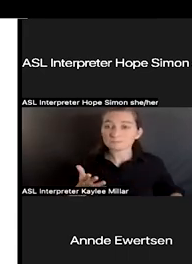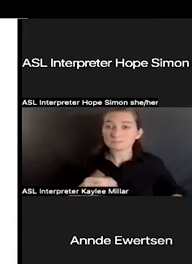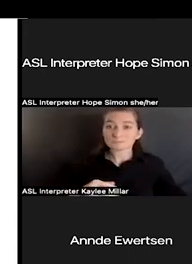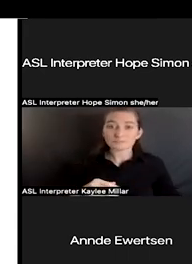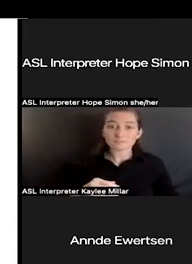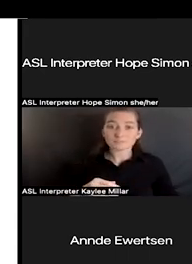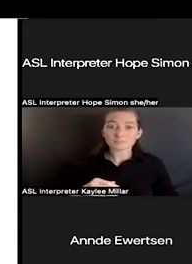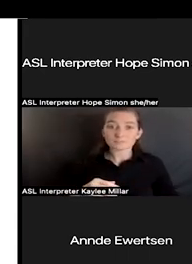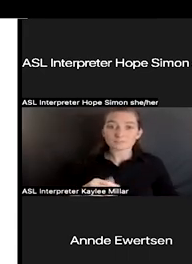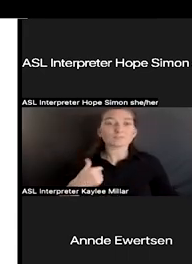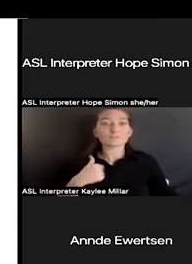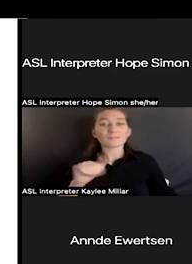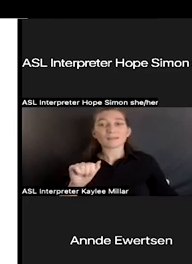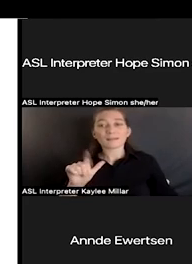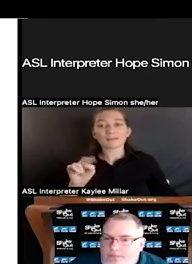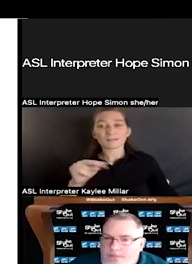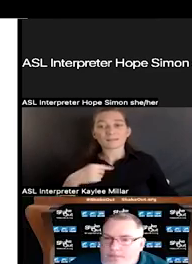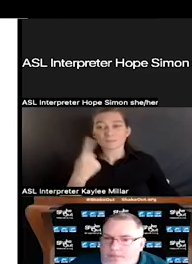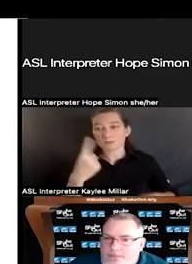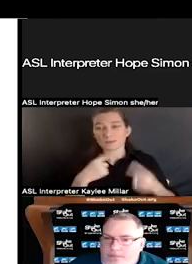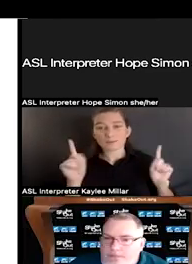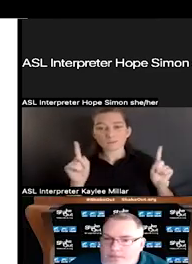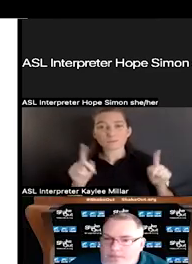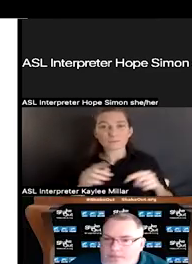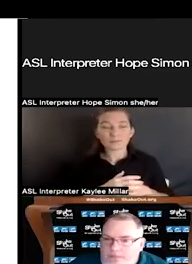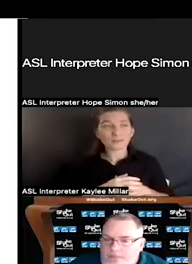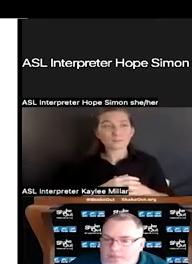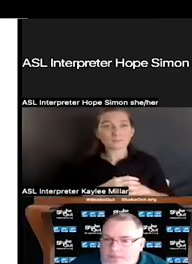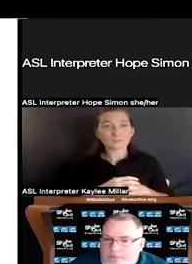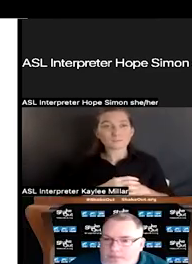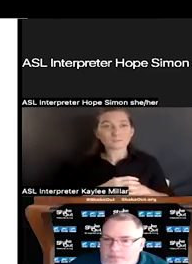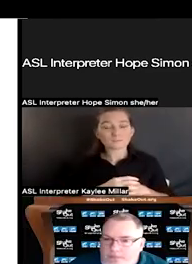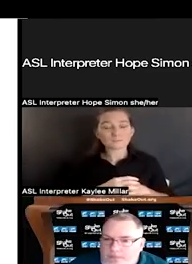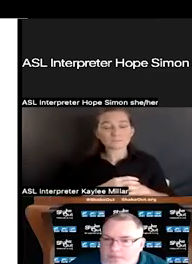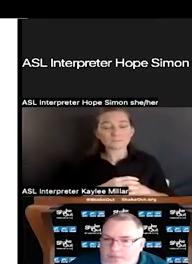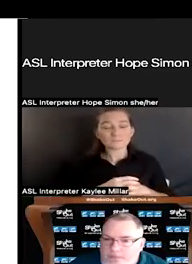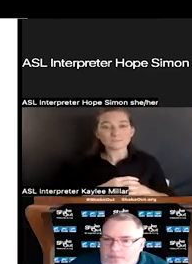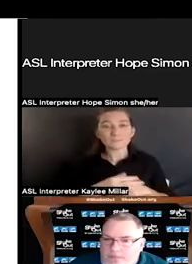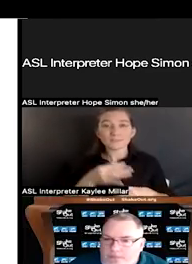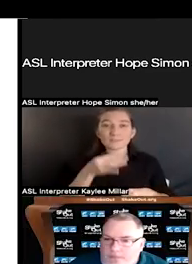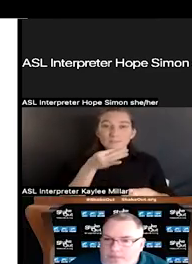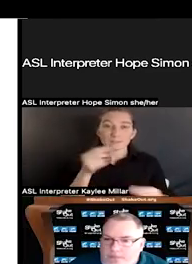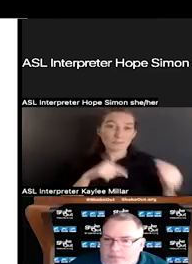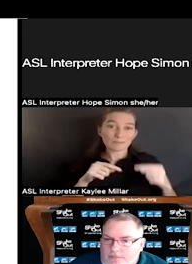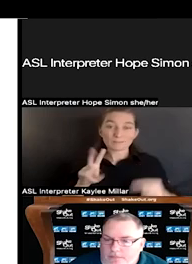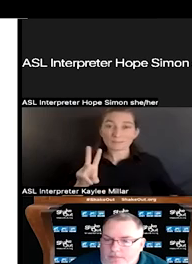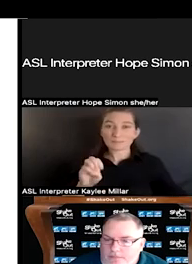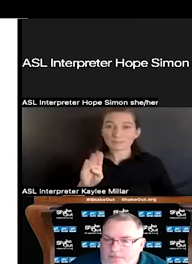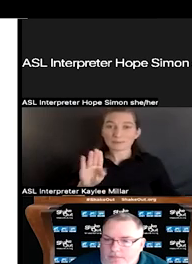Mark, this is Alan. I do have one announcement just about the upcoming webinar for the San Diego and Imperial County